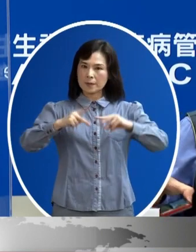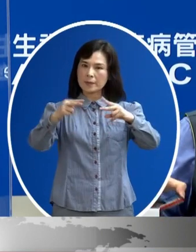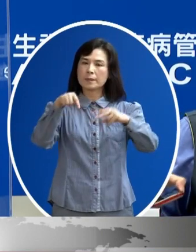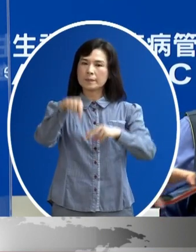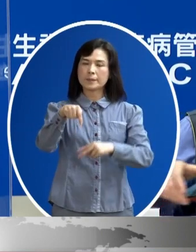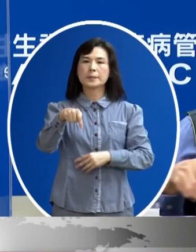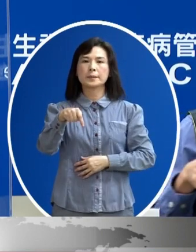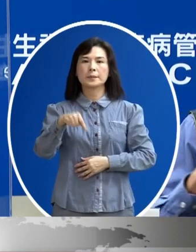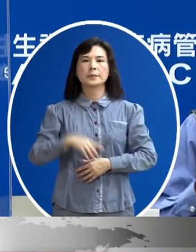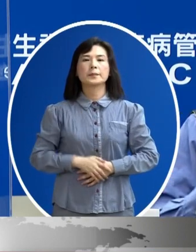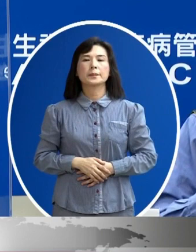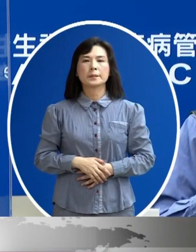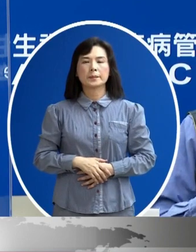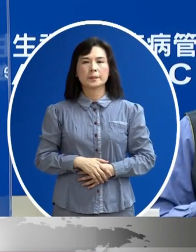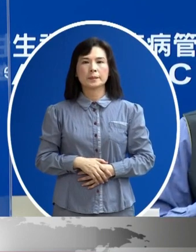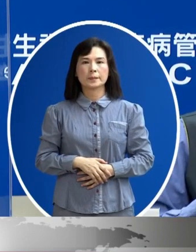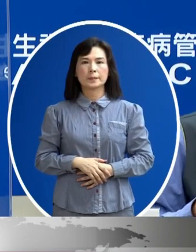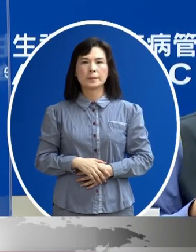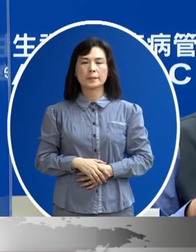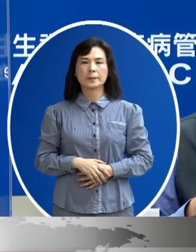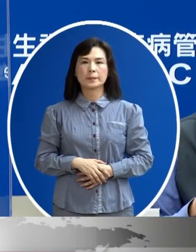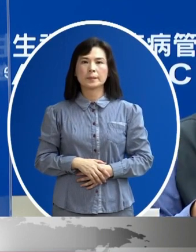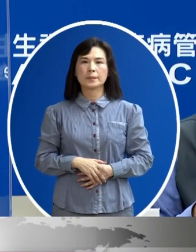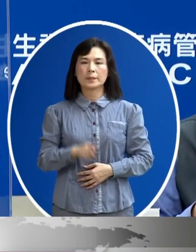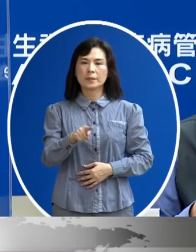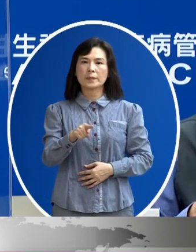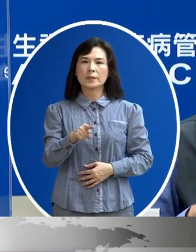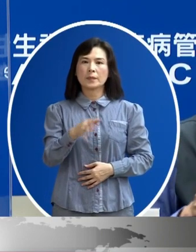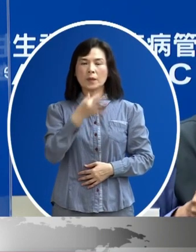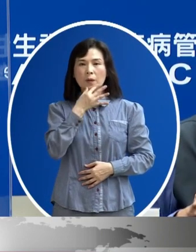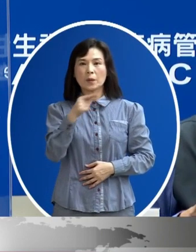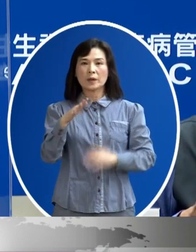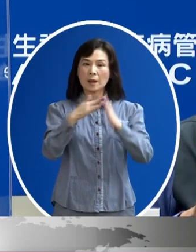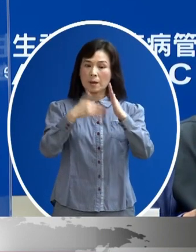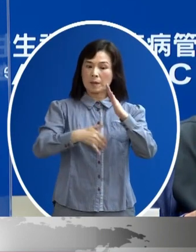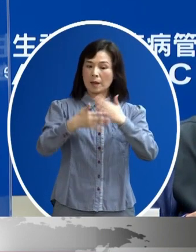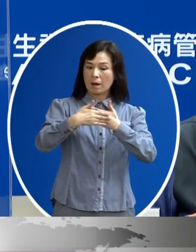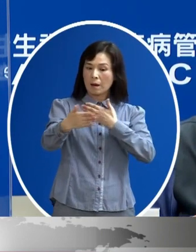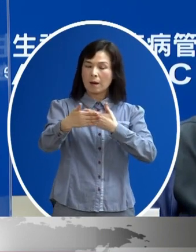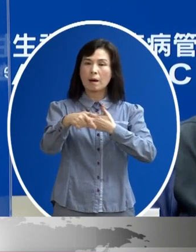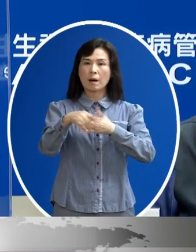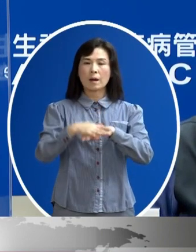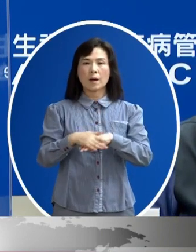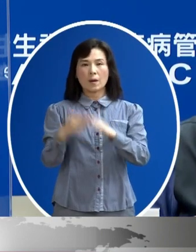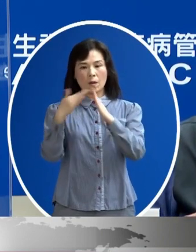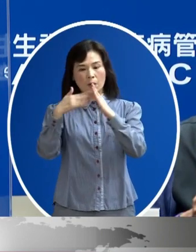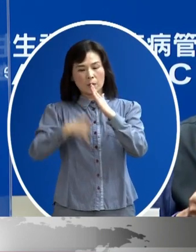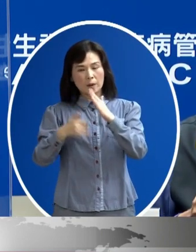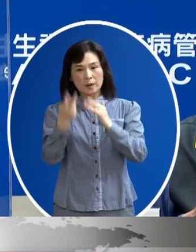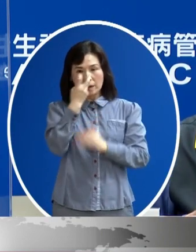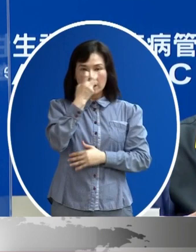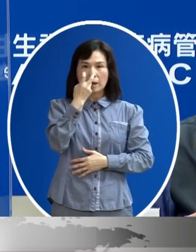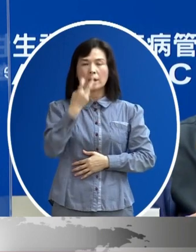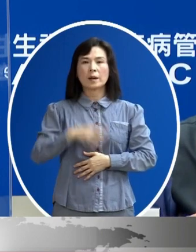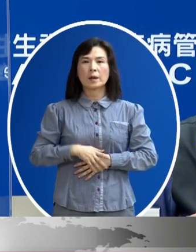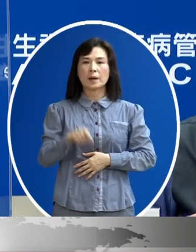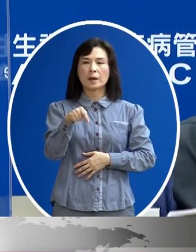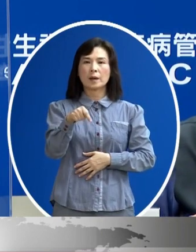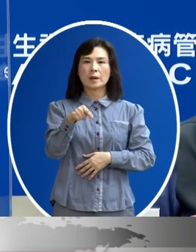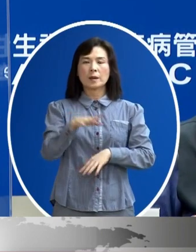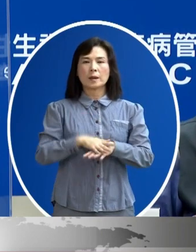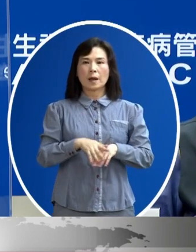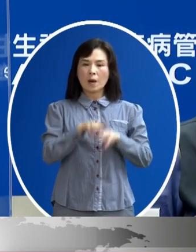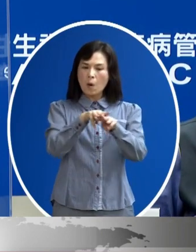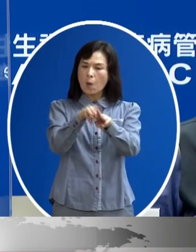little doubt that we have a diagnosis. This policy will keep people from coming out of home isolation or quarantine to get a PCR test in order